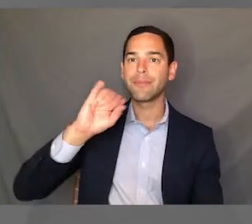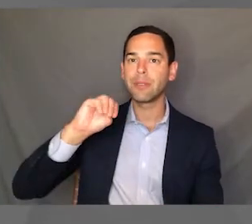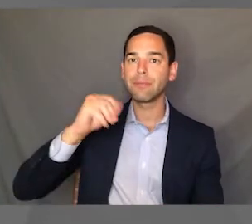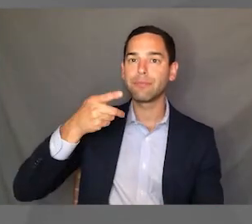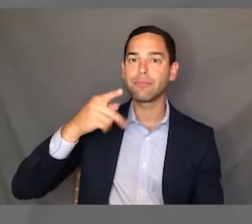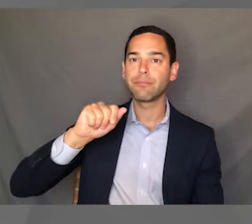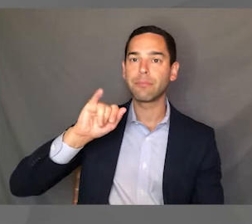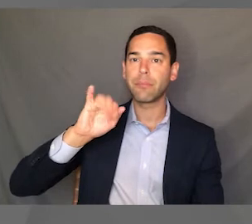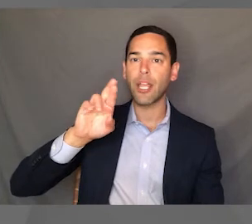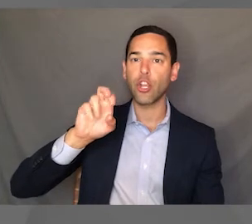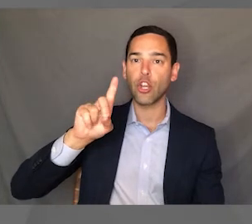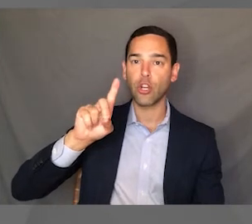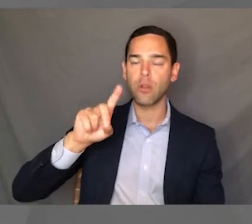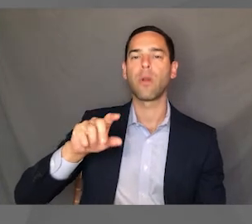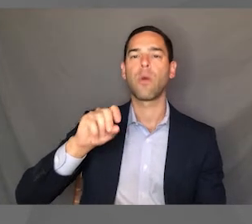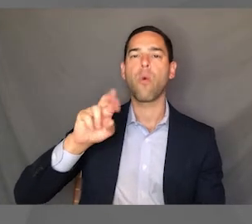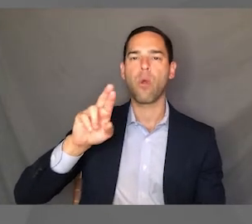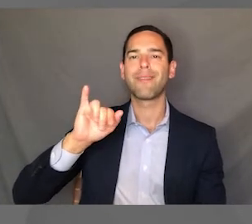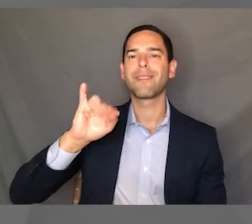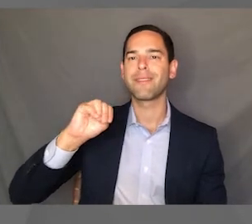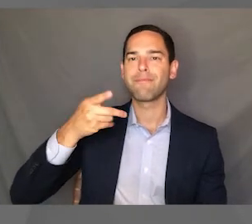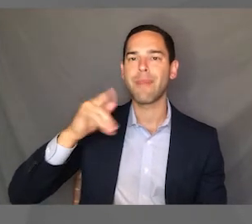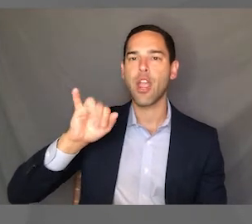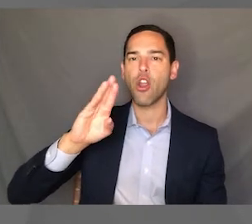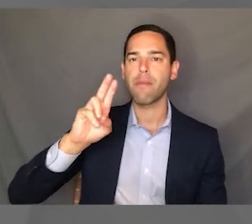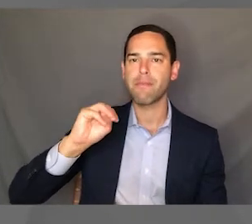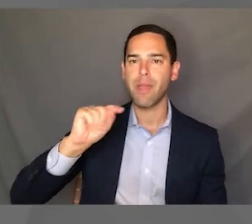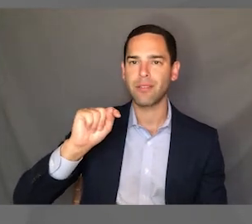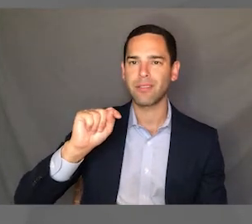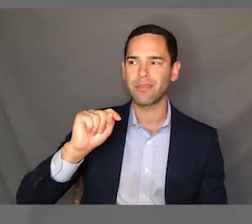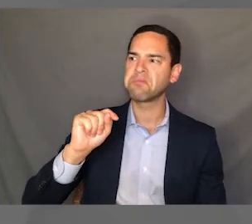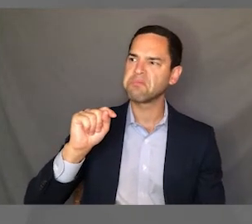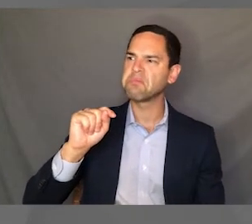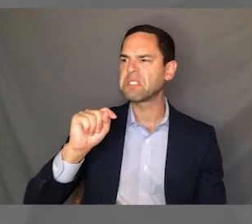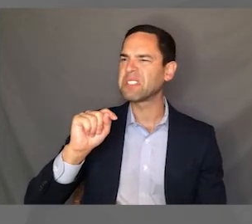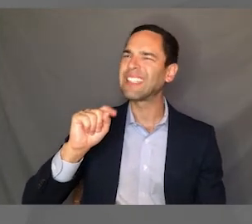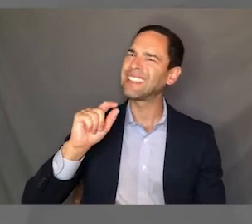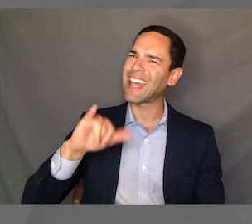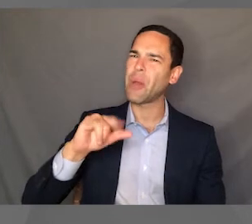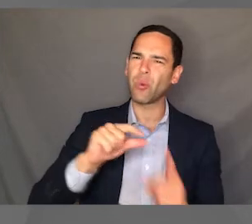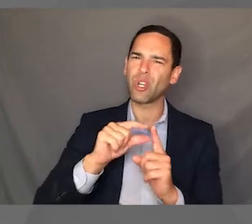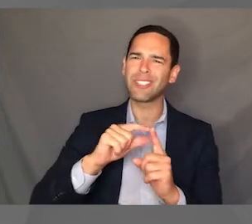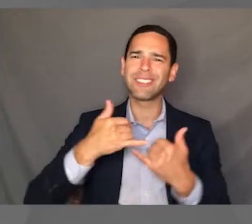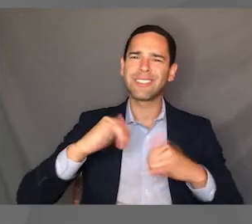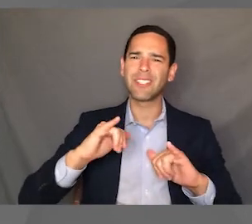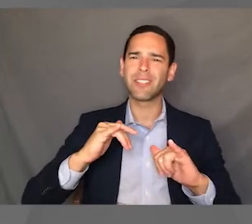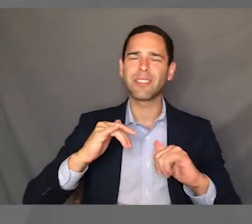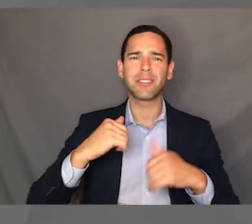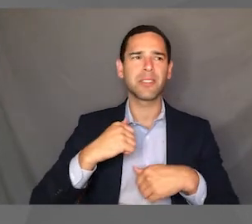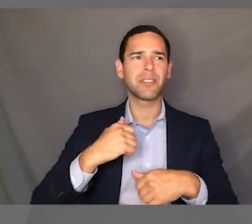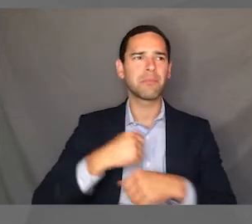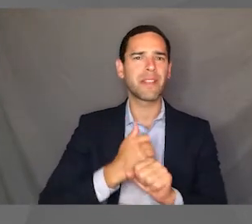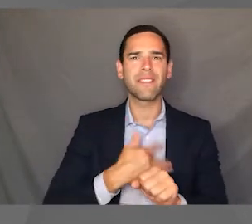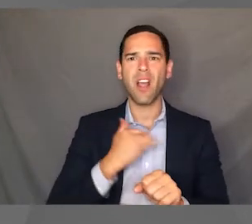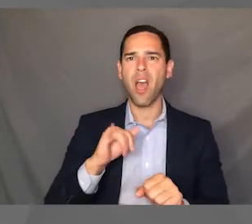type of impairment. Again, impaired, impairment, that does sound, again, like a person is somehow punished